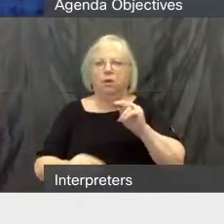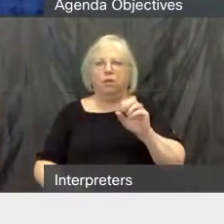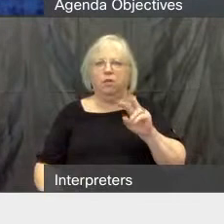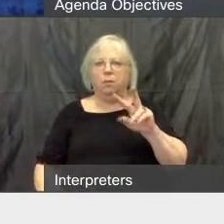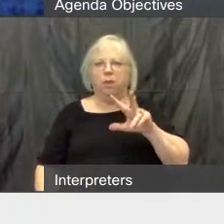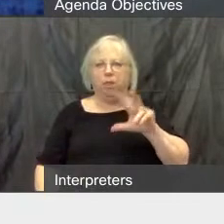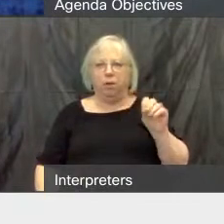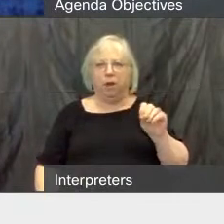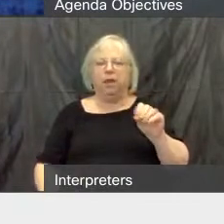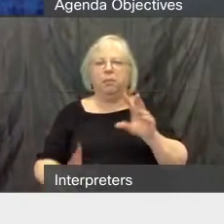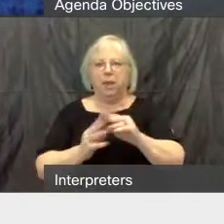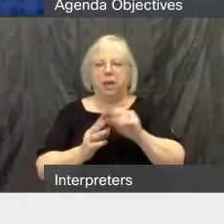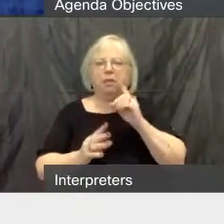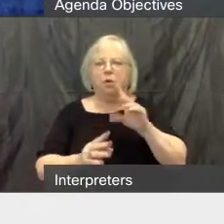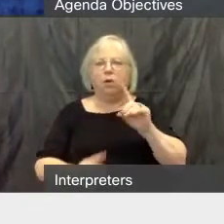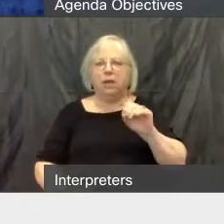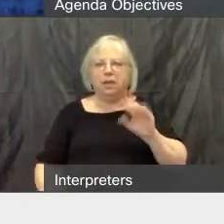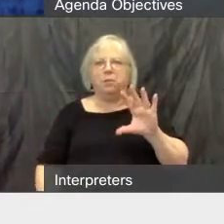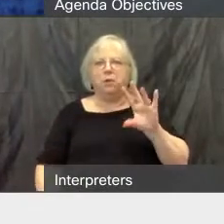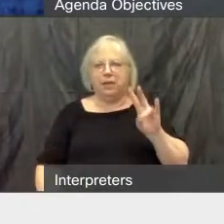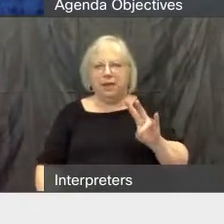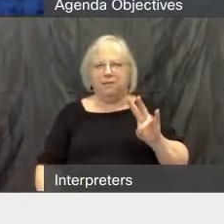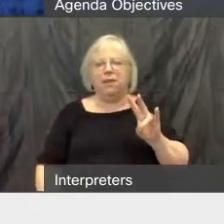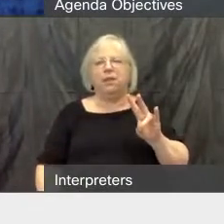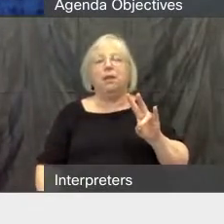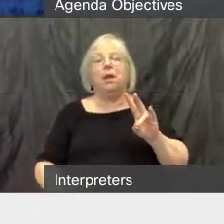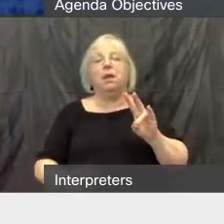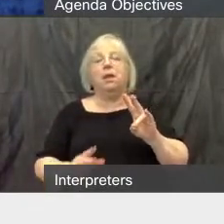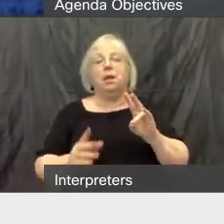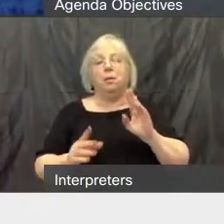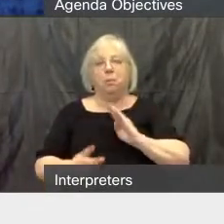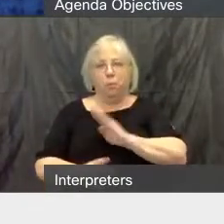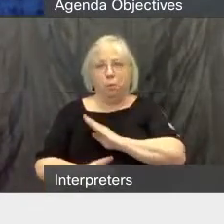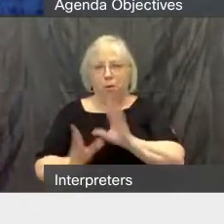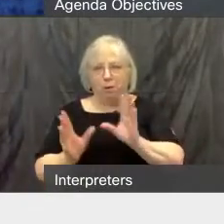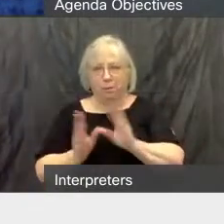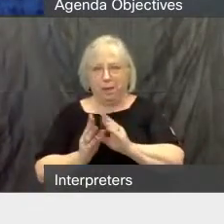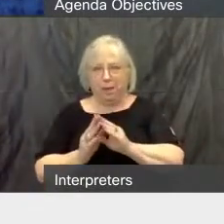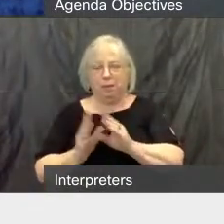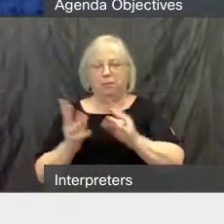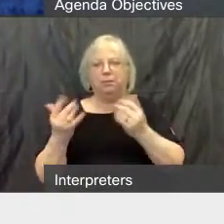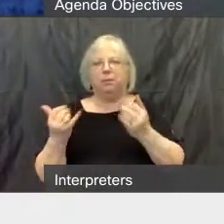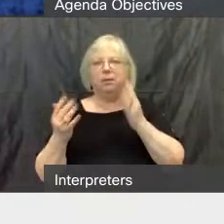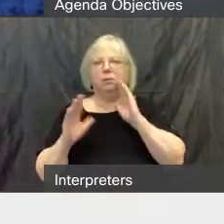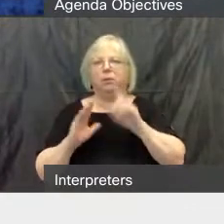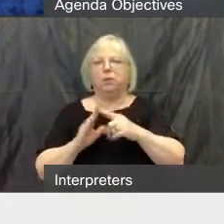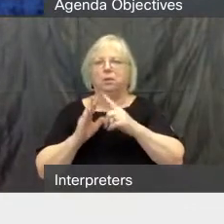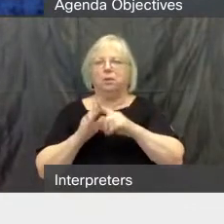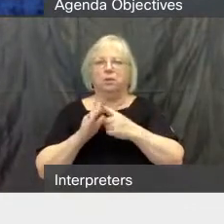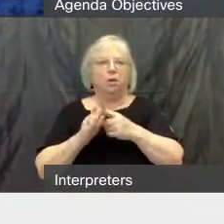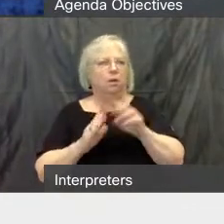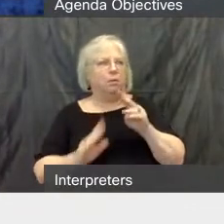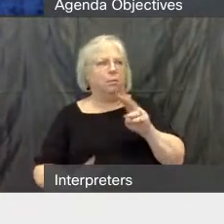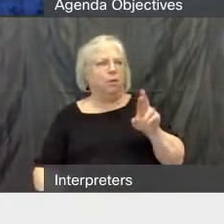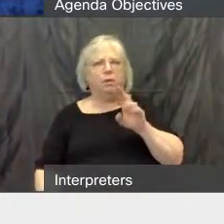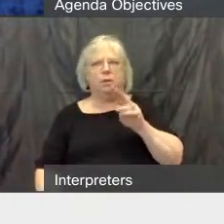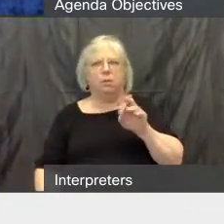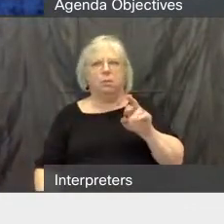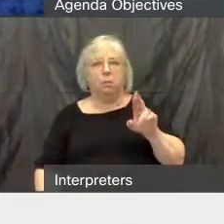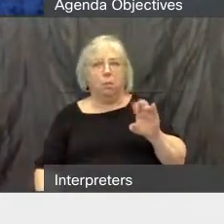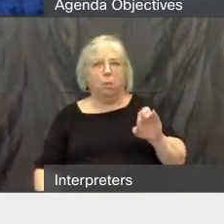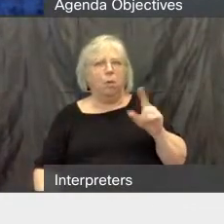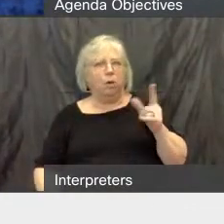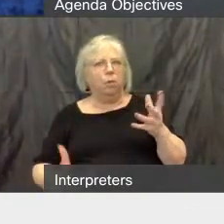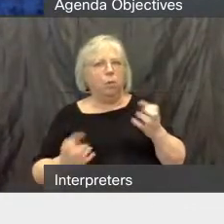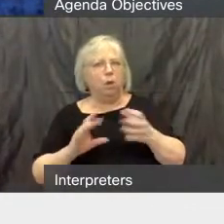the December 7th City of Board of Directors meeting. We'll now start. Mr. Moore, I think you want to make a